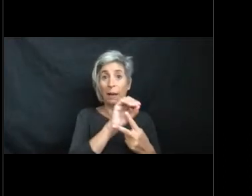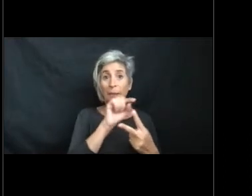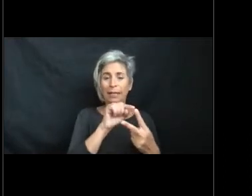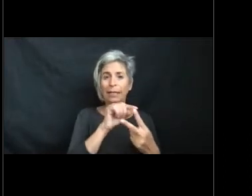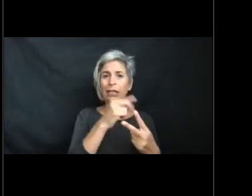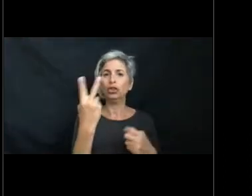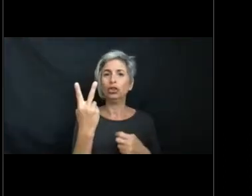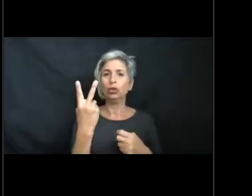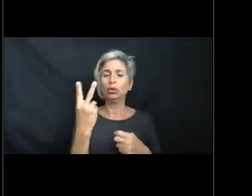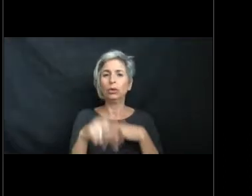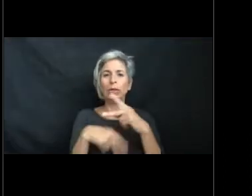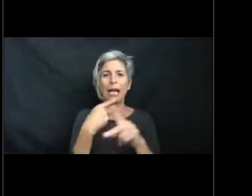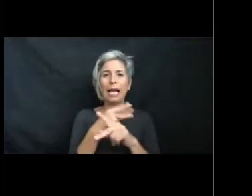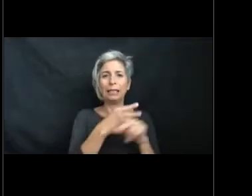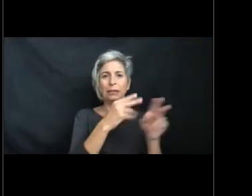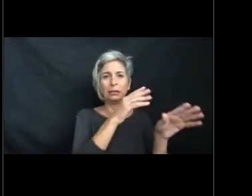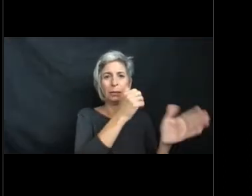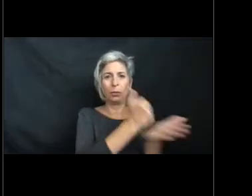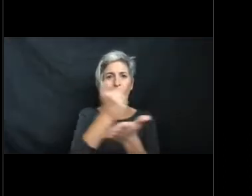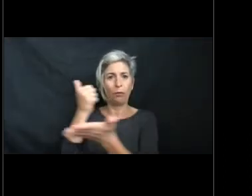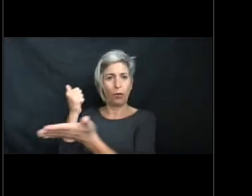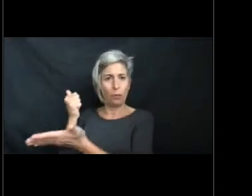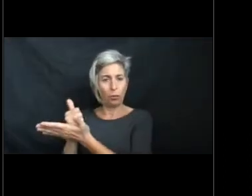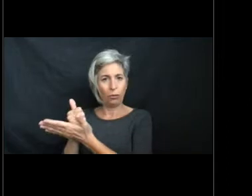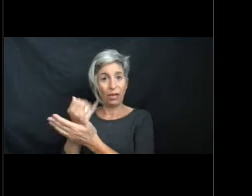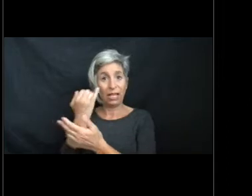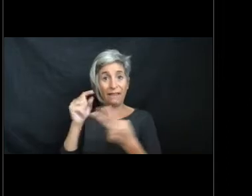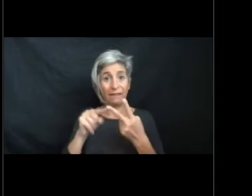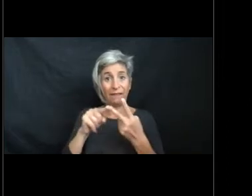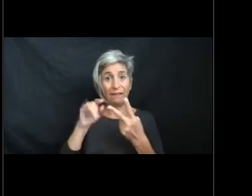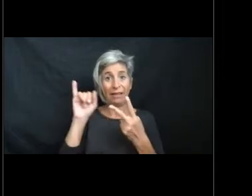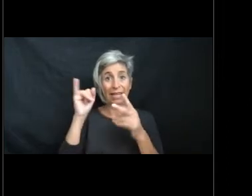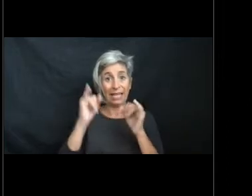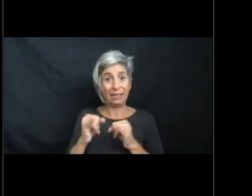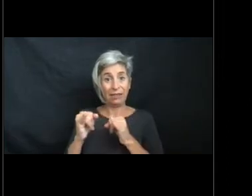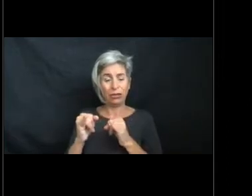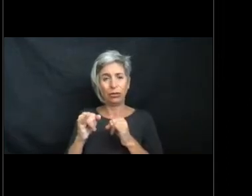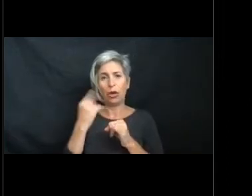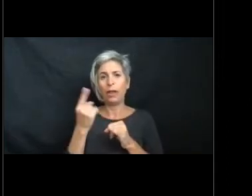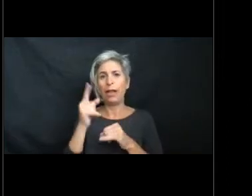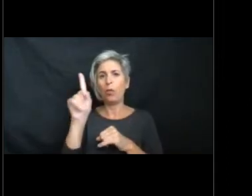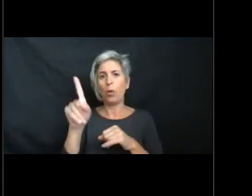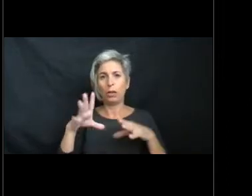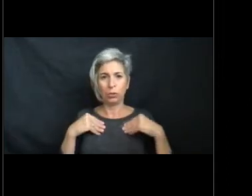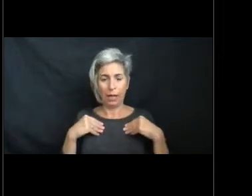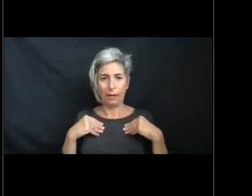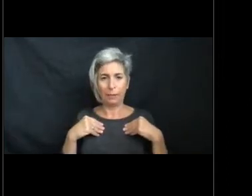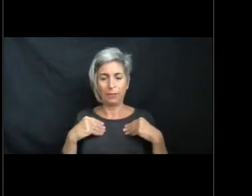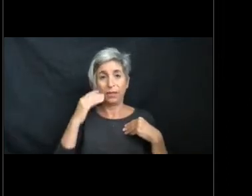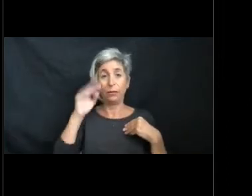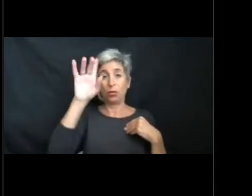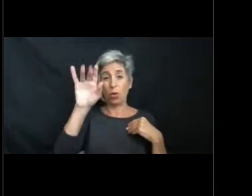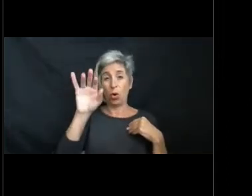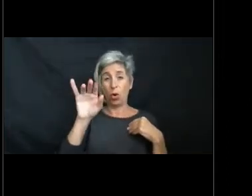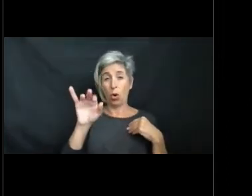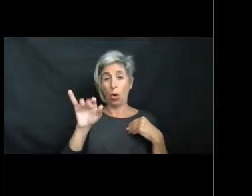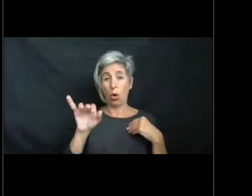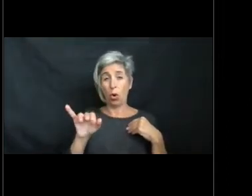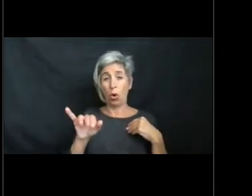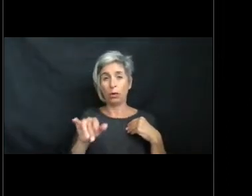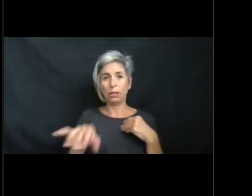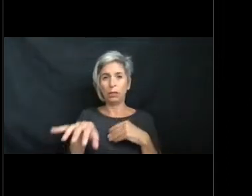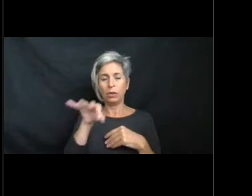conditions that you have to approve, and if you're an individual, you just have 1. But you have all these terms. If you scroll to the bottom, you can select the